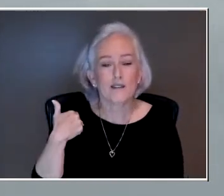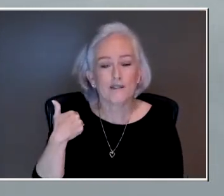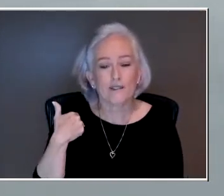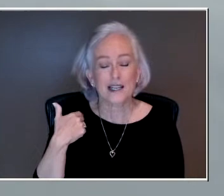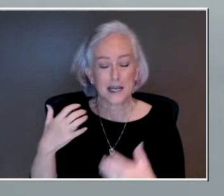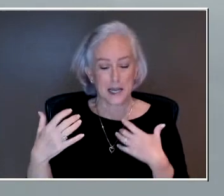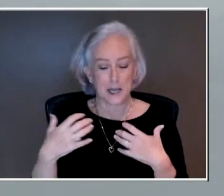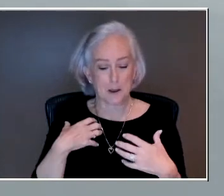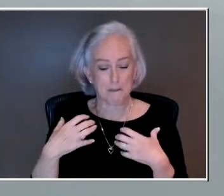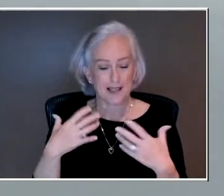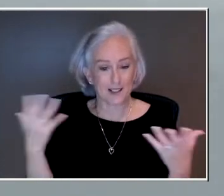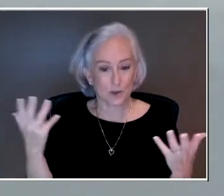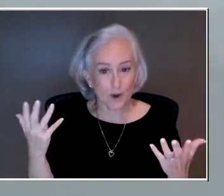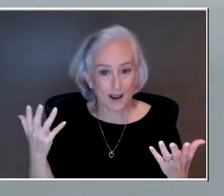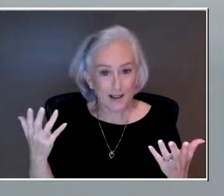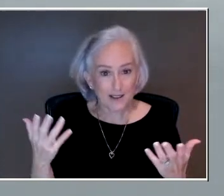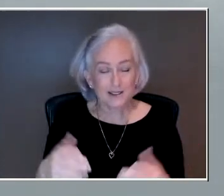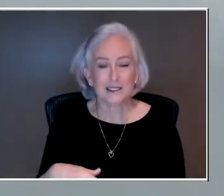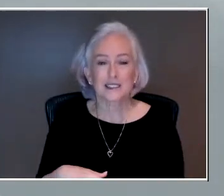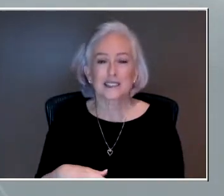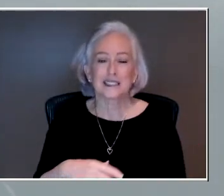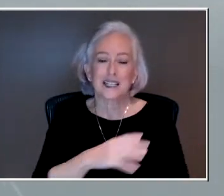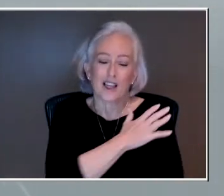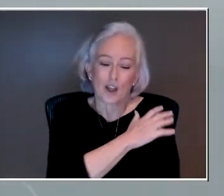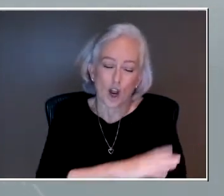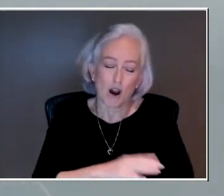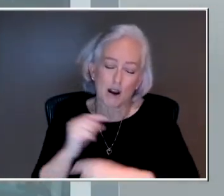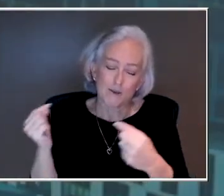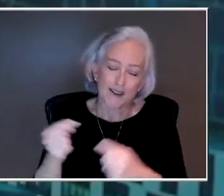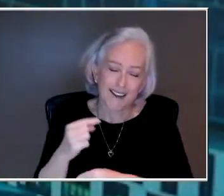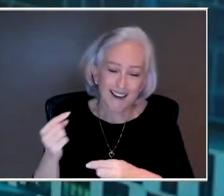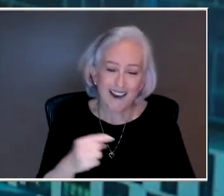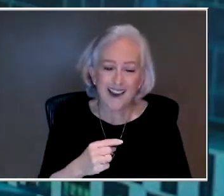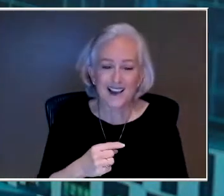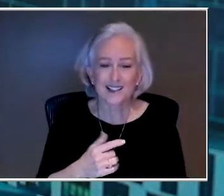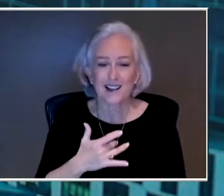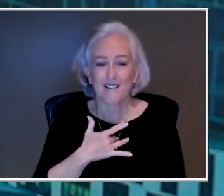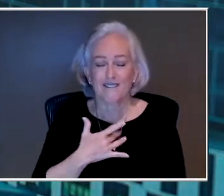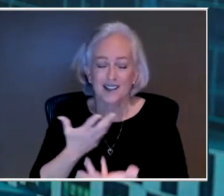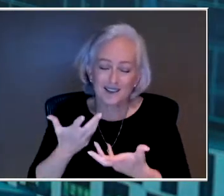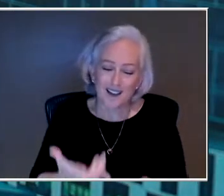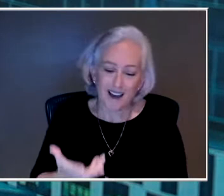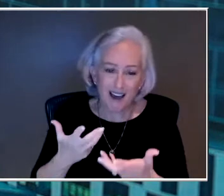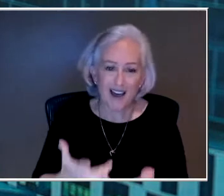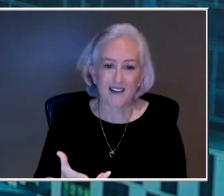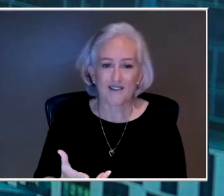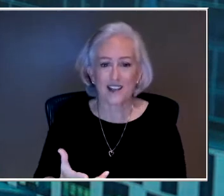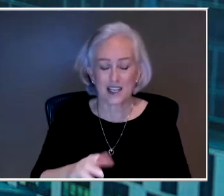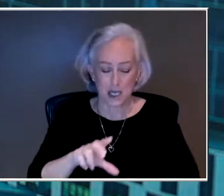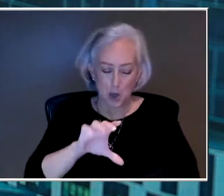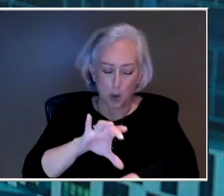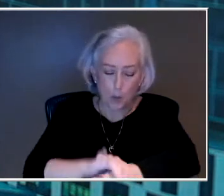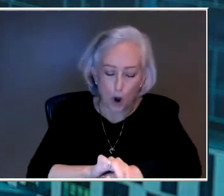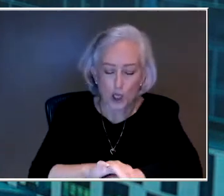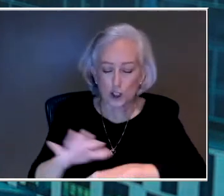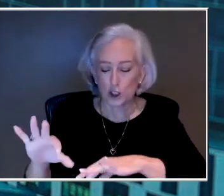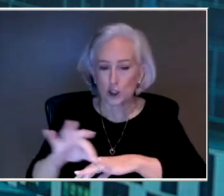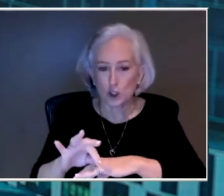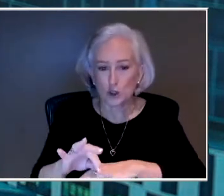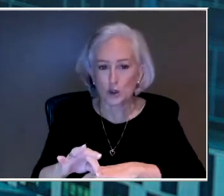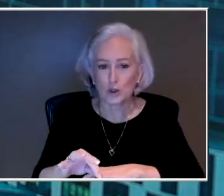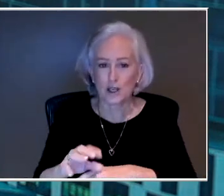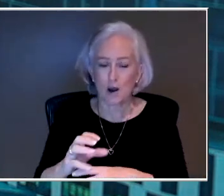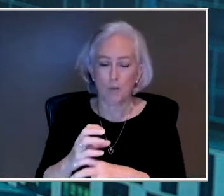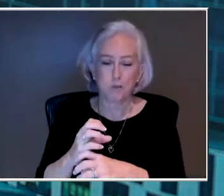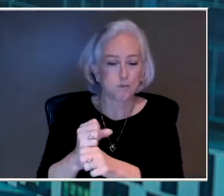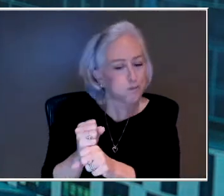heaviness, achiness of the arm, tightness when they're wearing watches, jewelry, and then also they're at more risk for infections of that